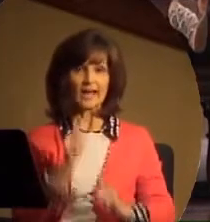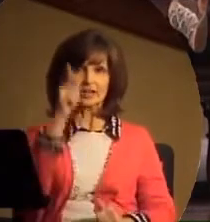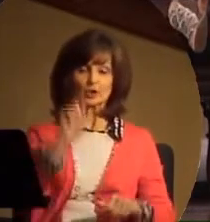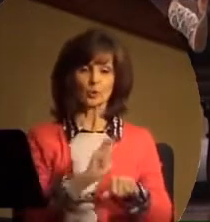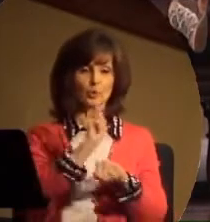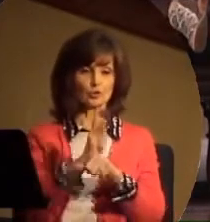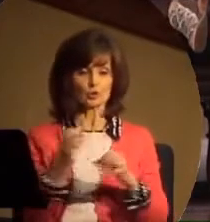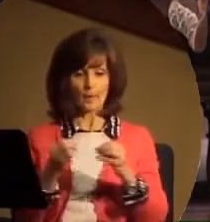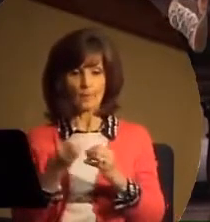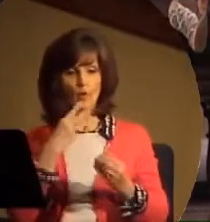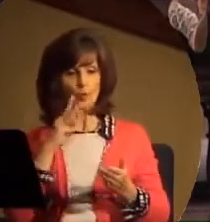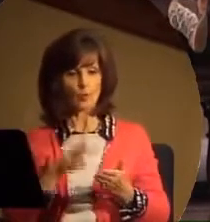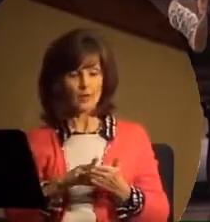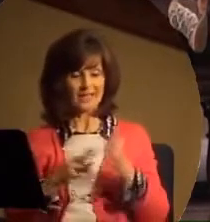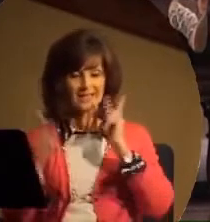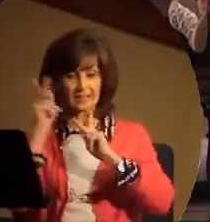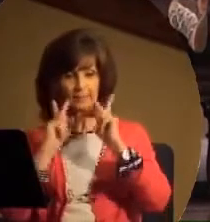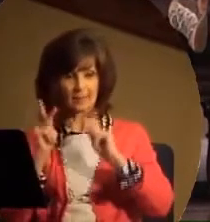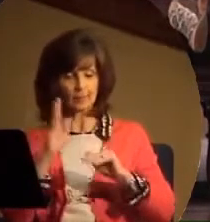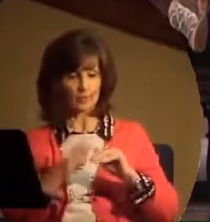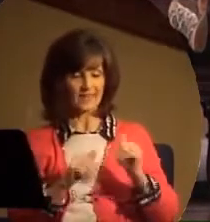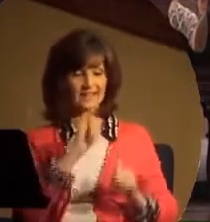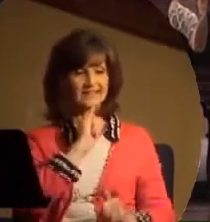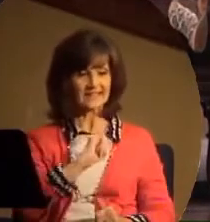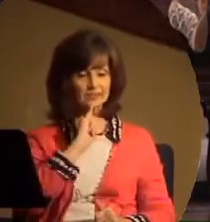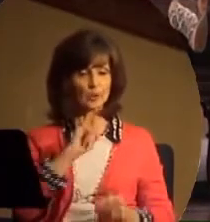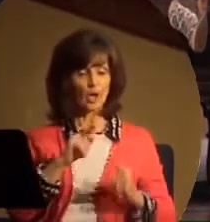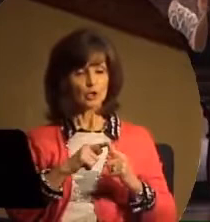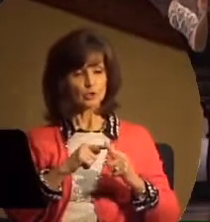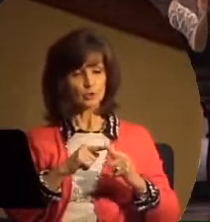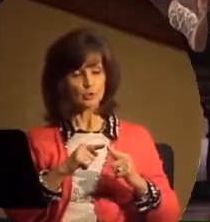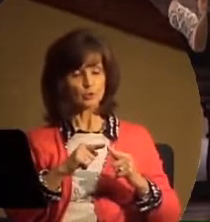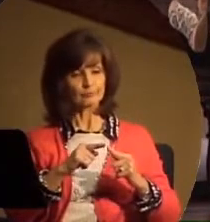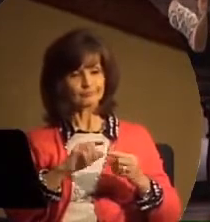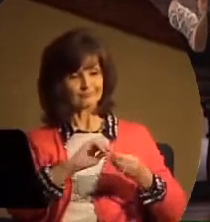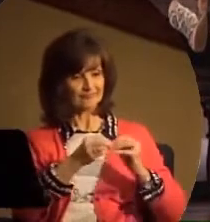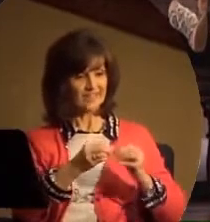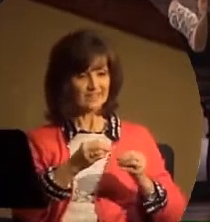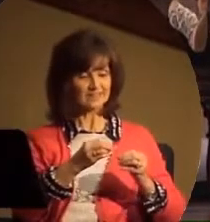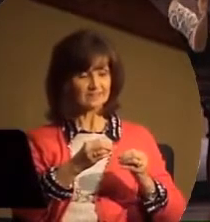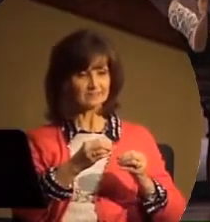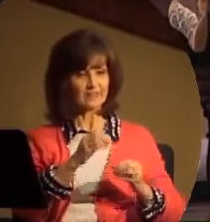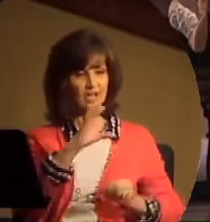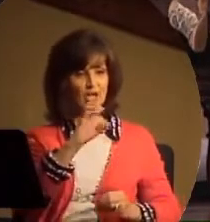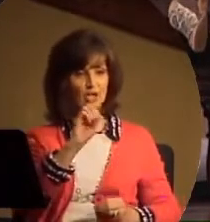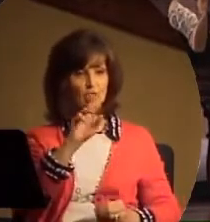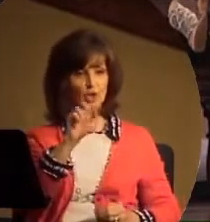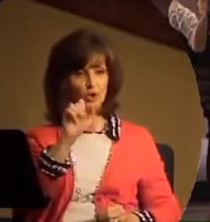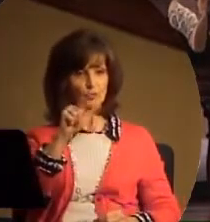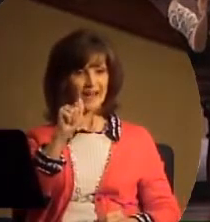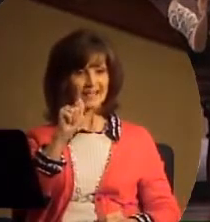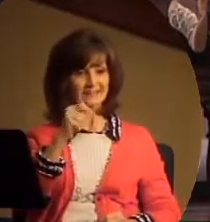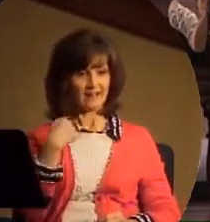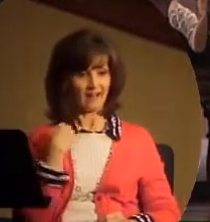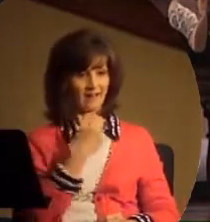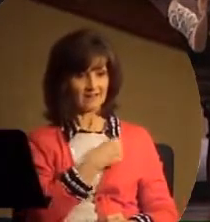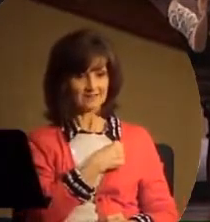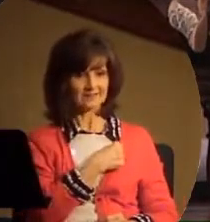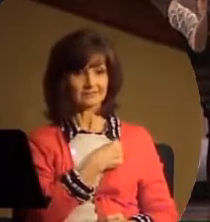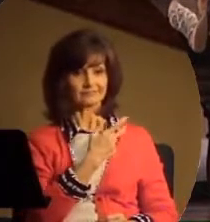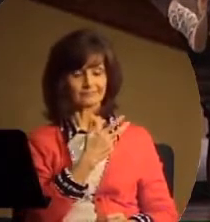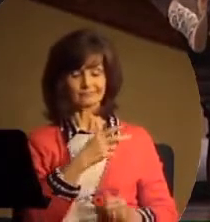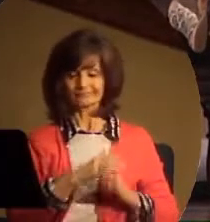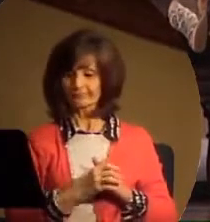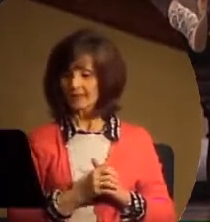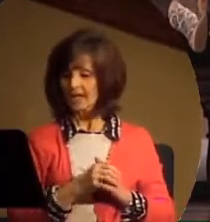use a more wicked people than we are to correct us?" If you don't believe that, look at verse 13, the last